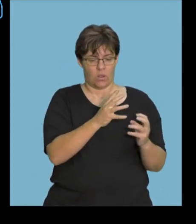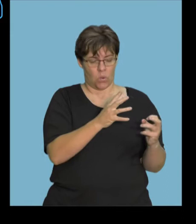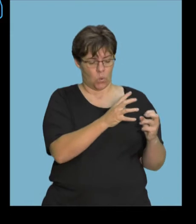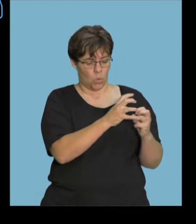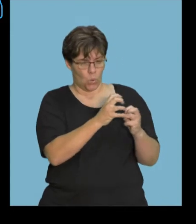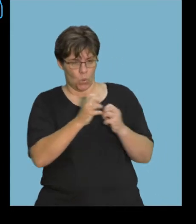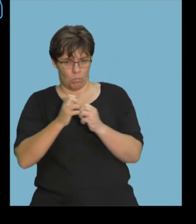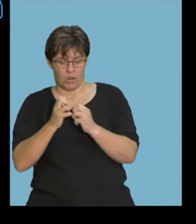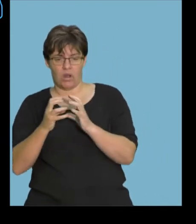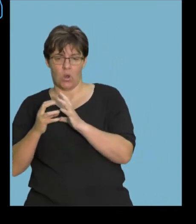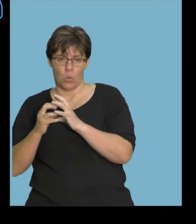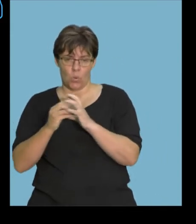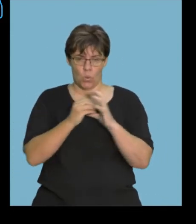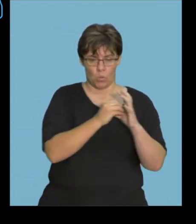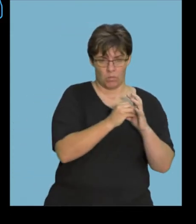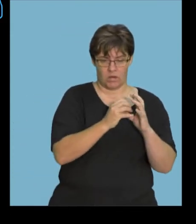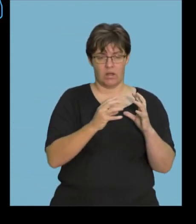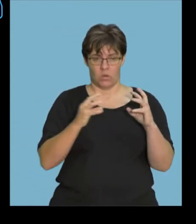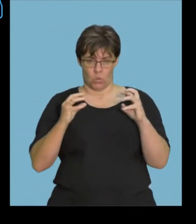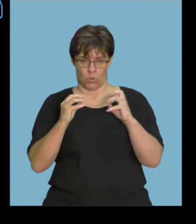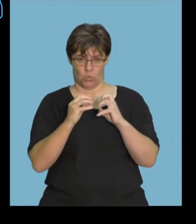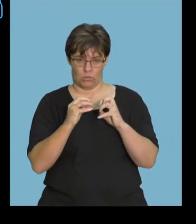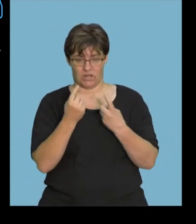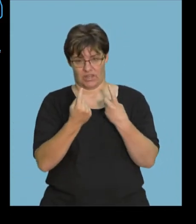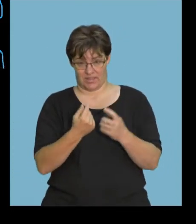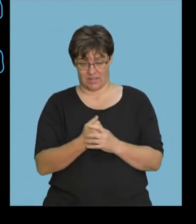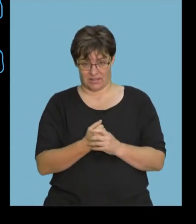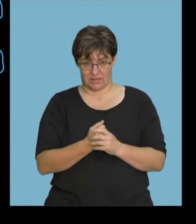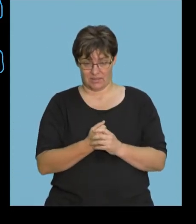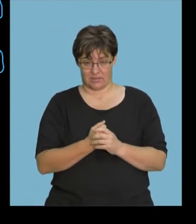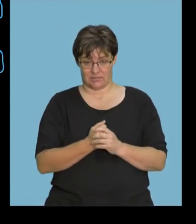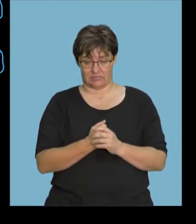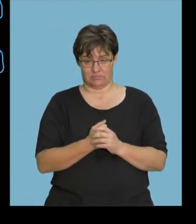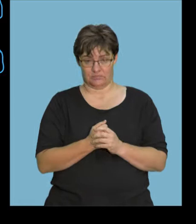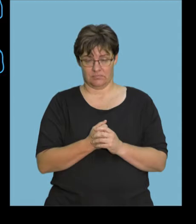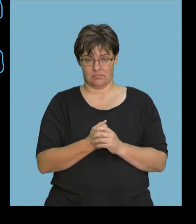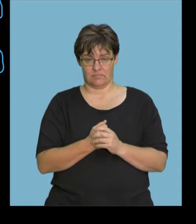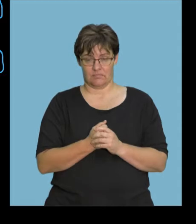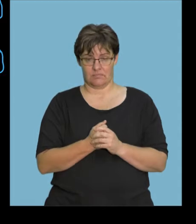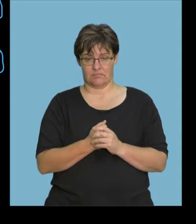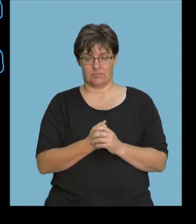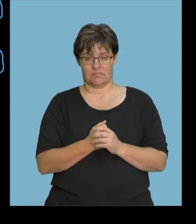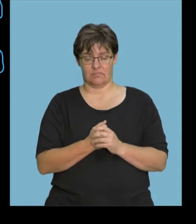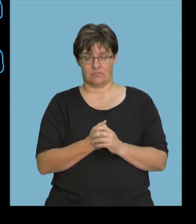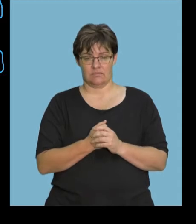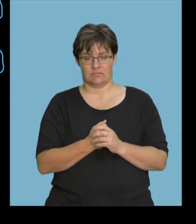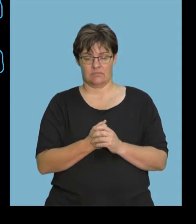pulling towards each other, okay? This is the actual description of the observation, pulling